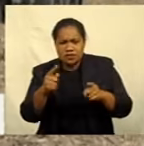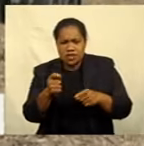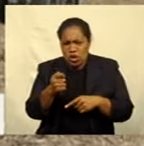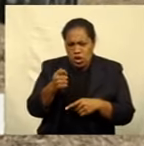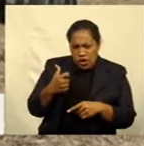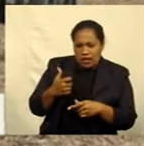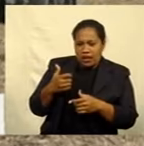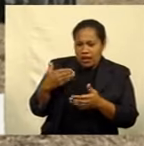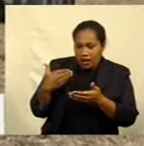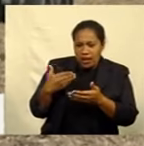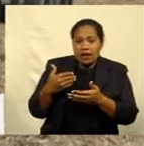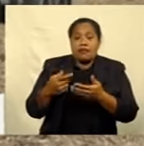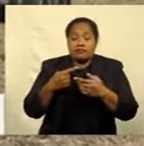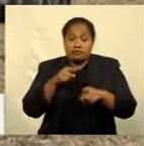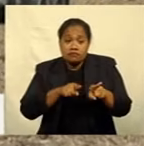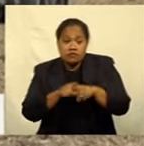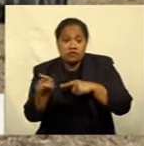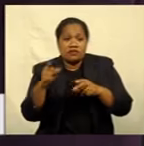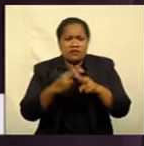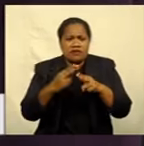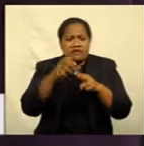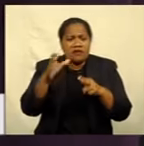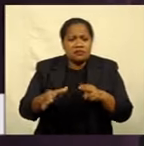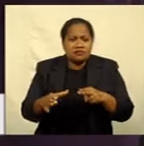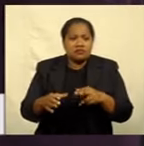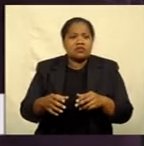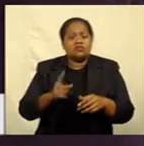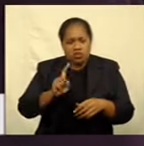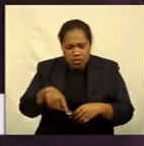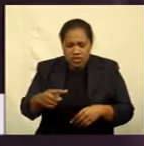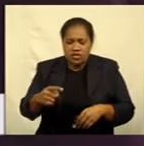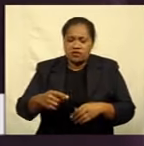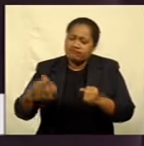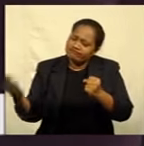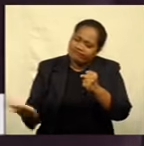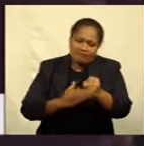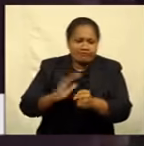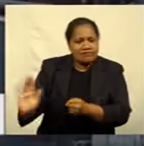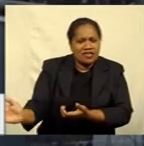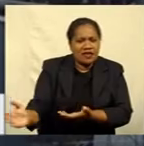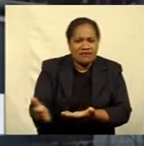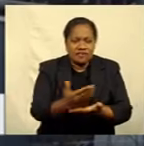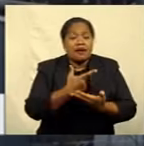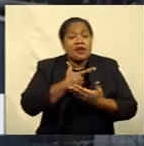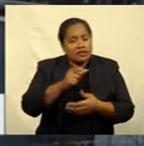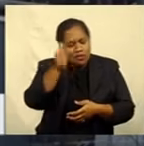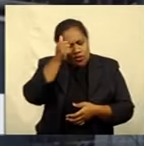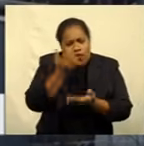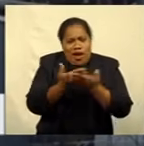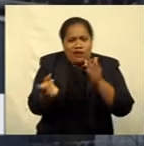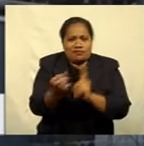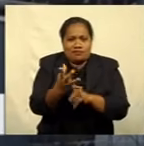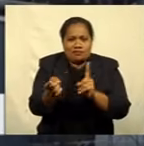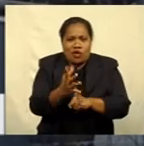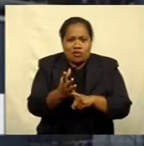cane farmers in the West still went ahead and harvested, as they know how important it is to get cane to the mill on